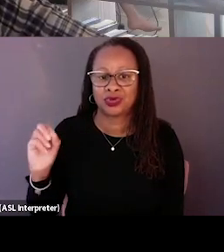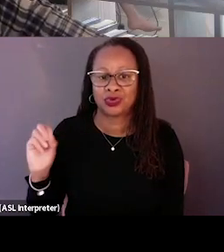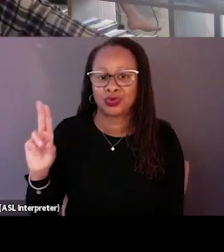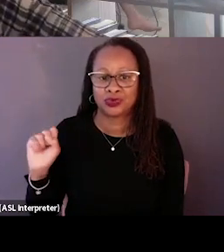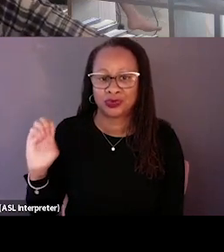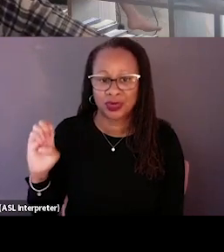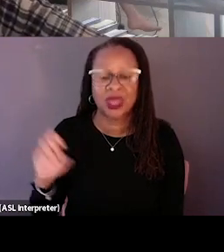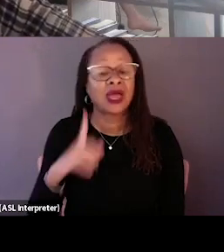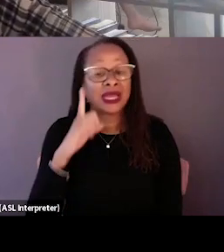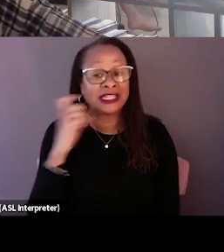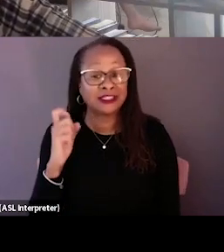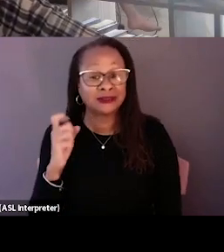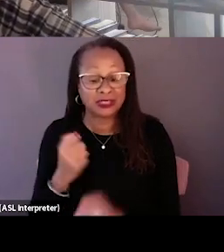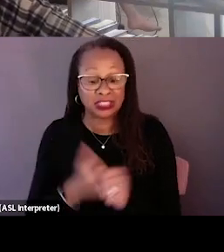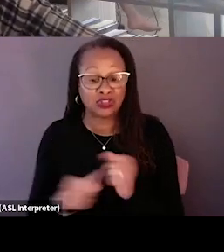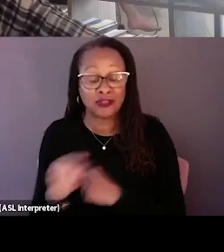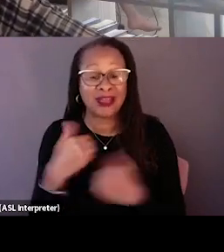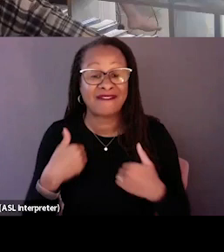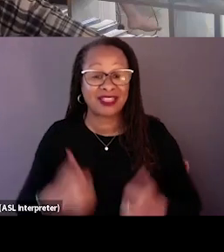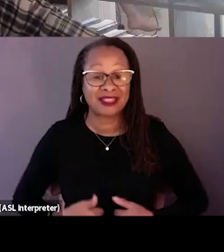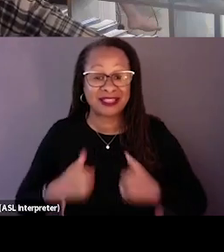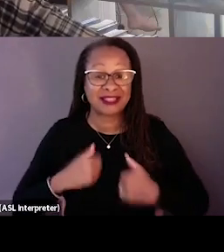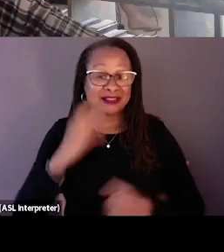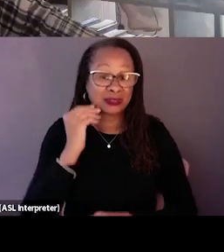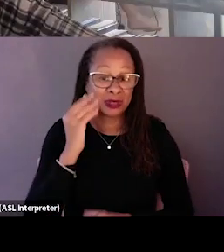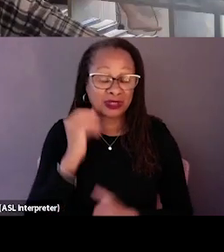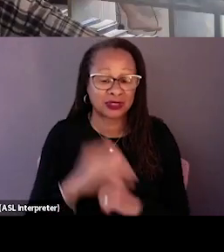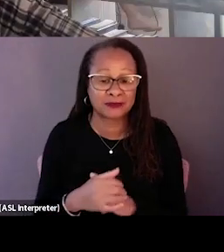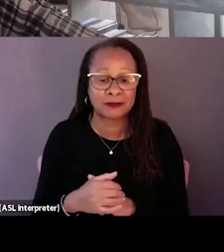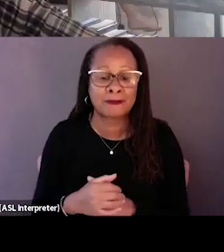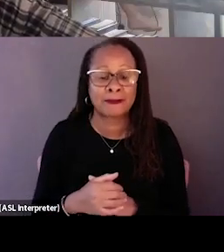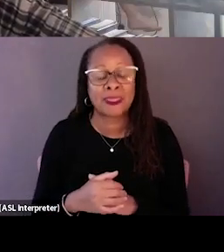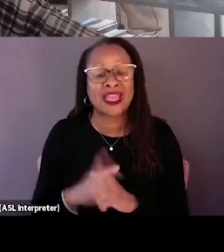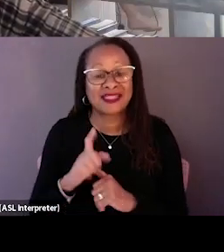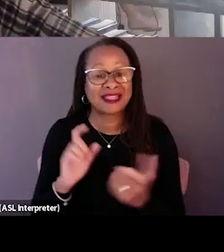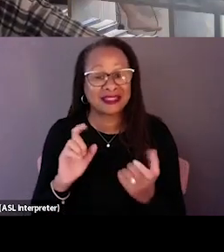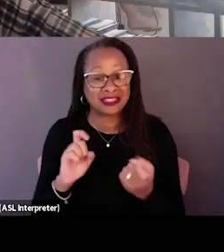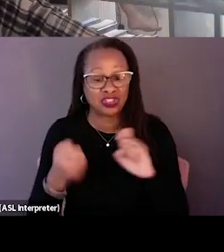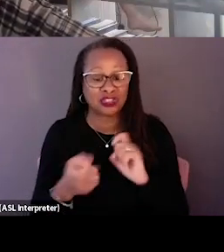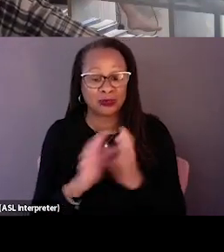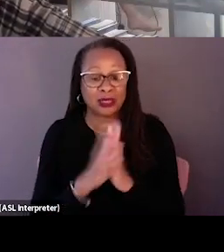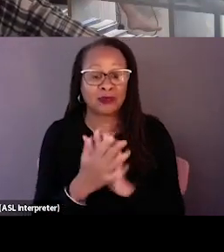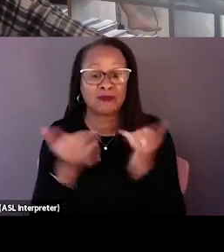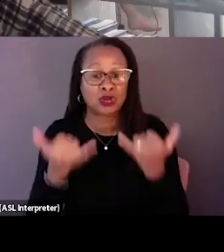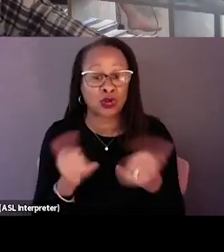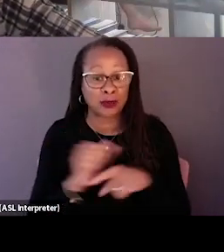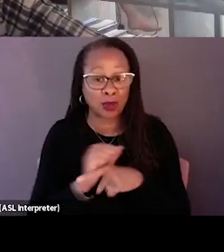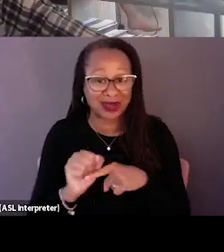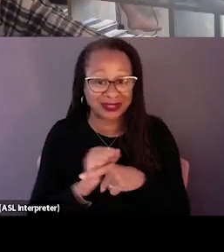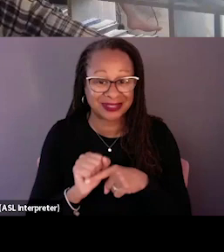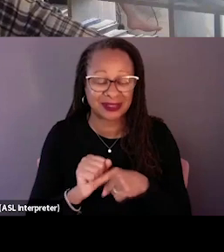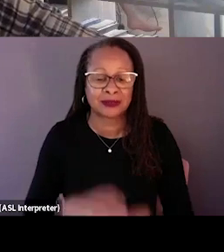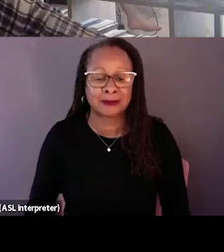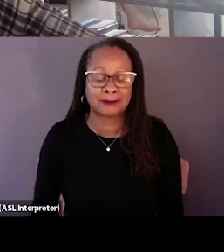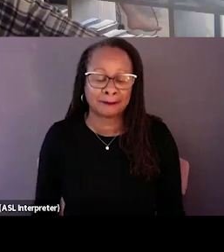experience and how these games morphed into their current practice.